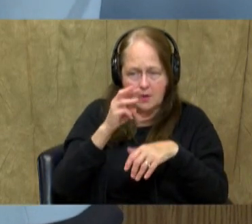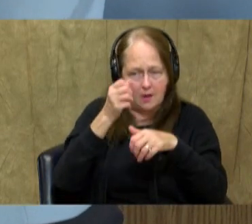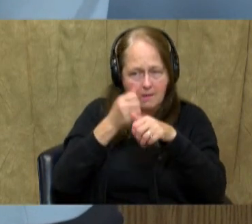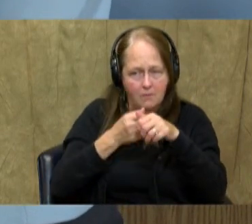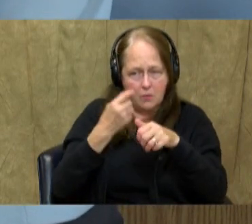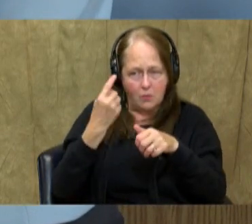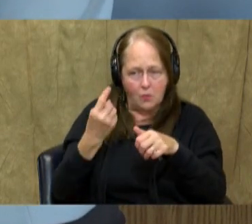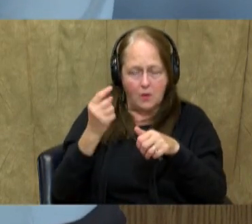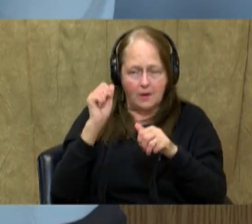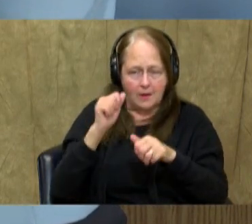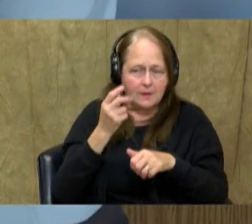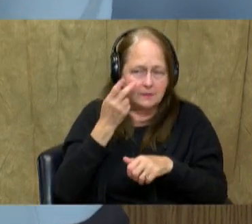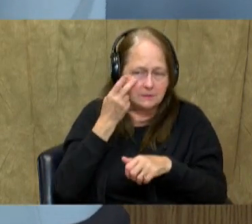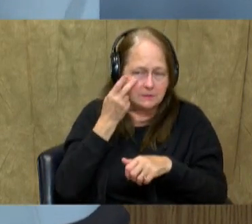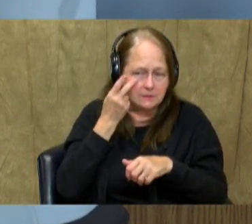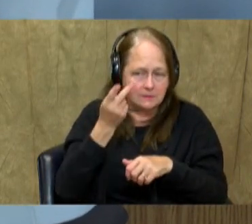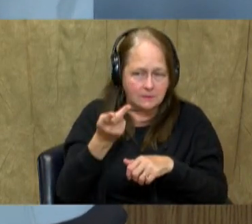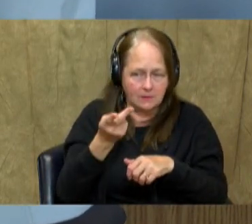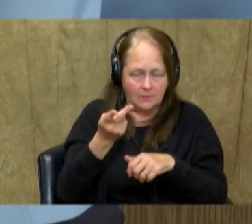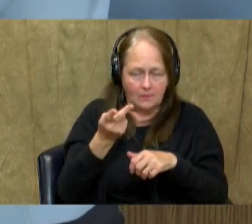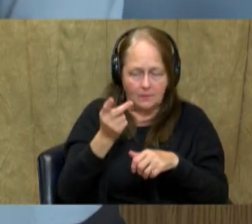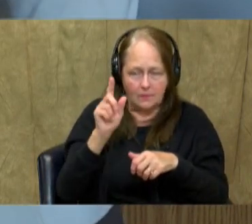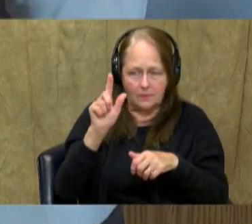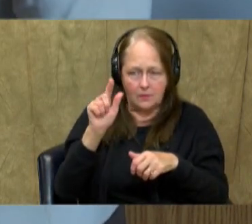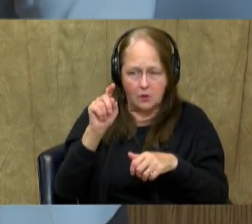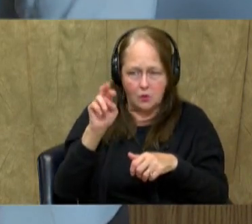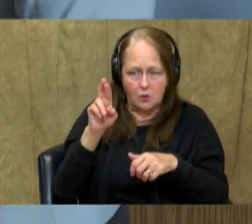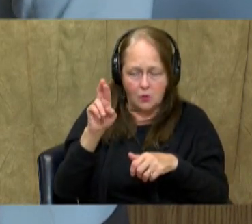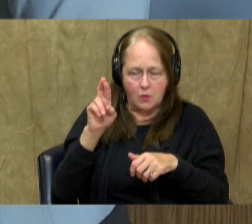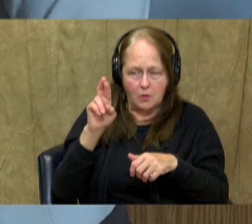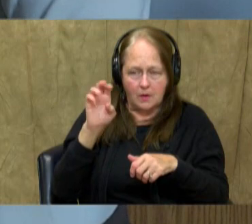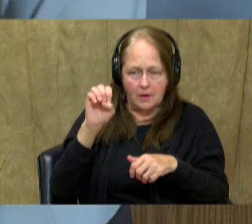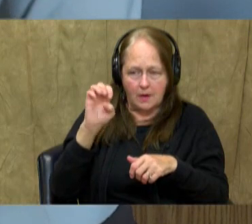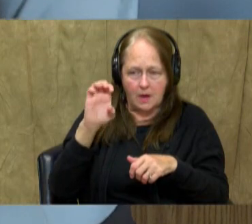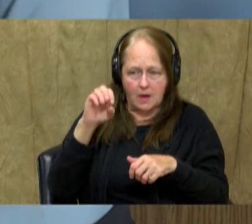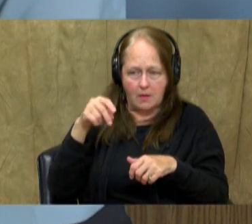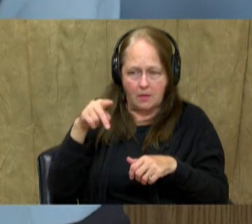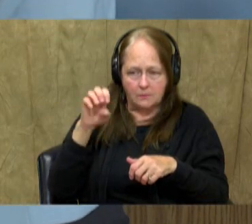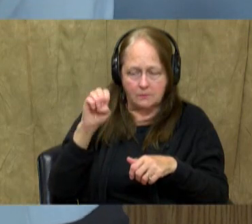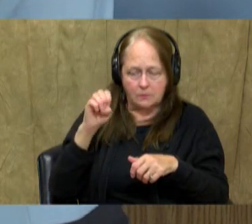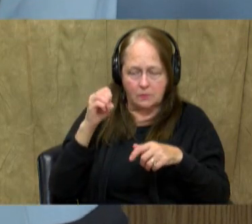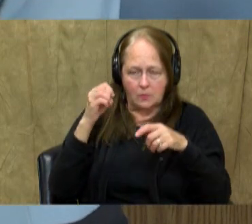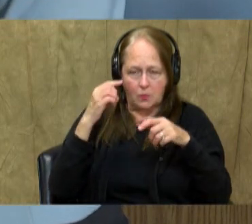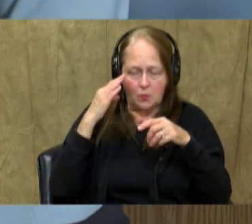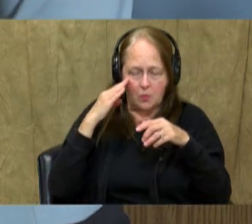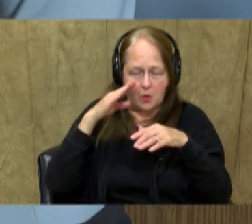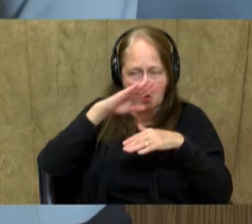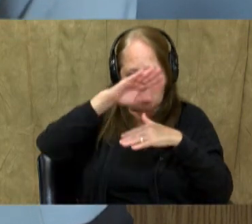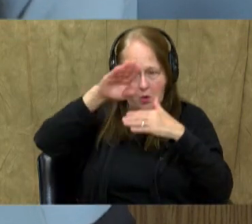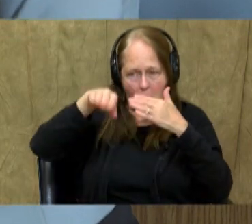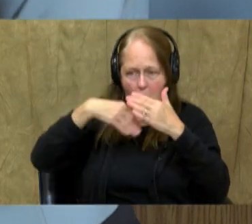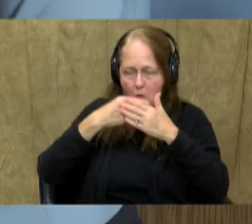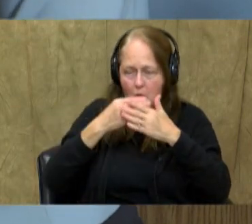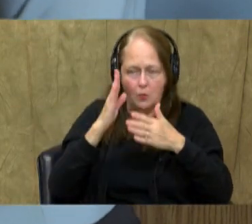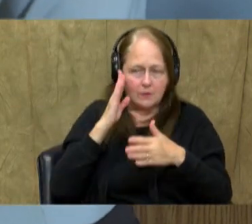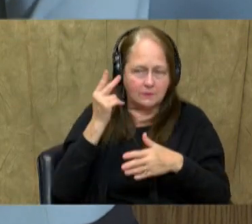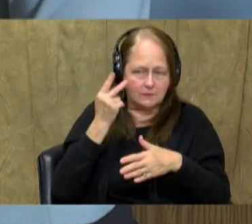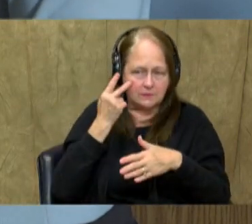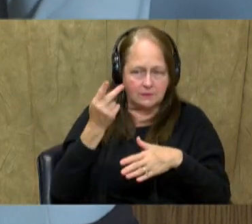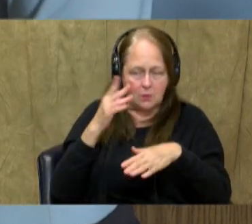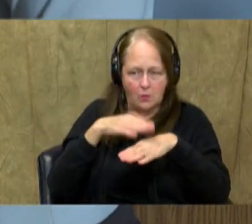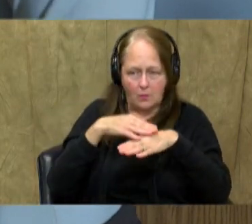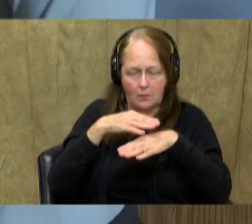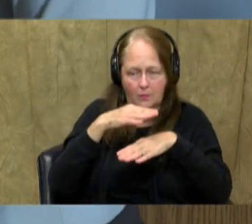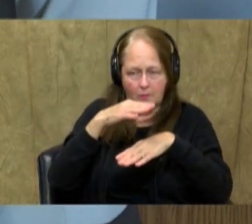on earth gets to see it. Lunar eclipses don't just happen for specific regions, it will be a global event.